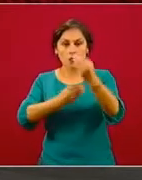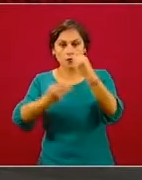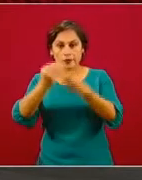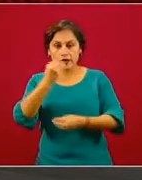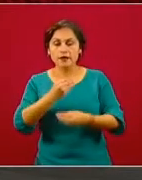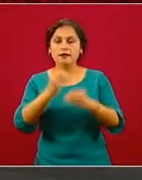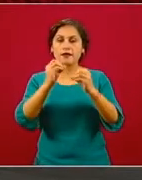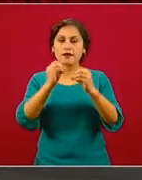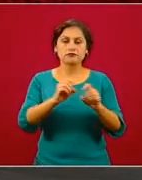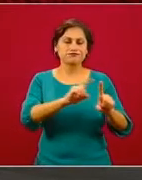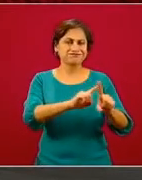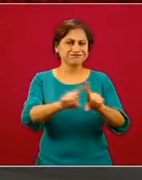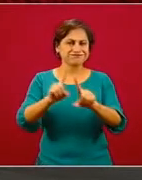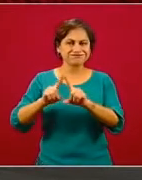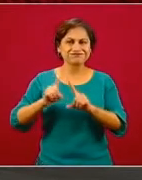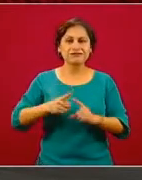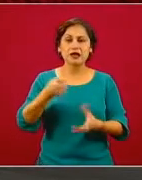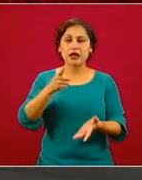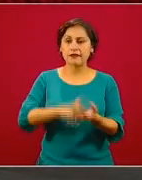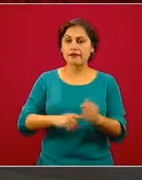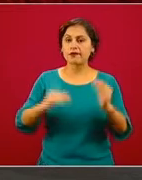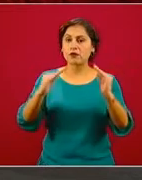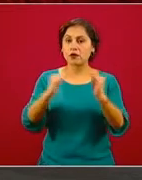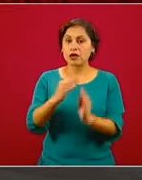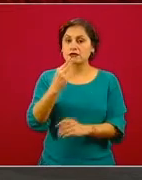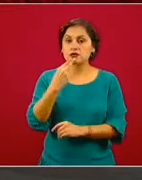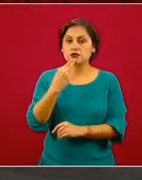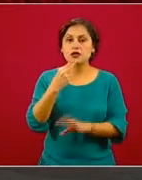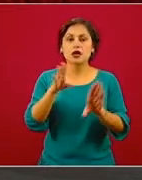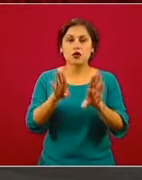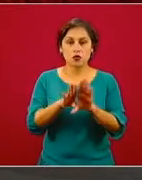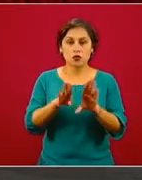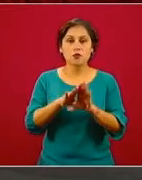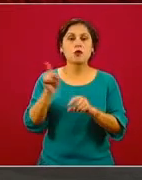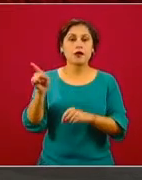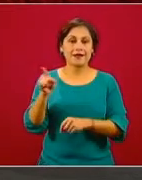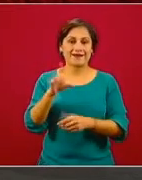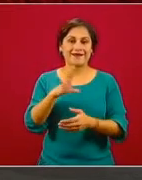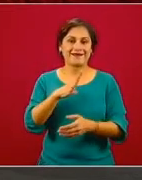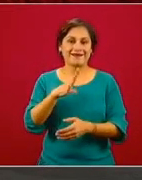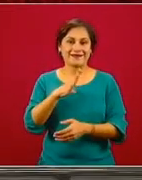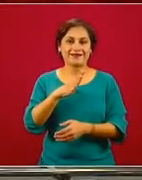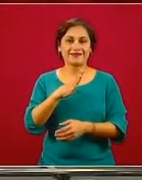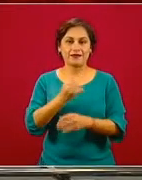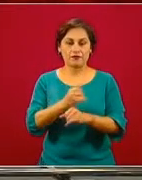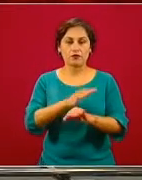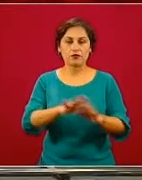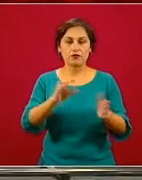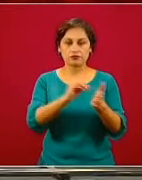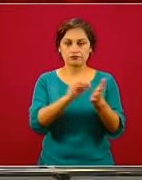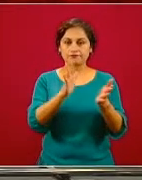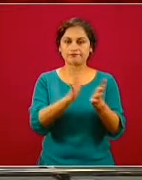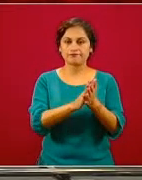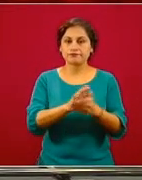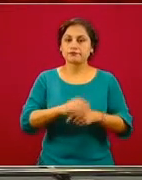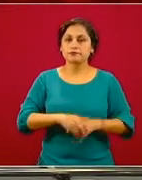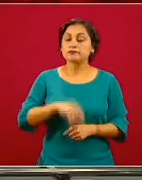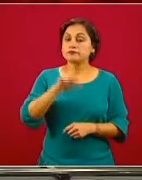of clothing articles, of dishes, and it has a specific